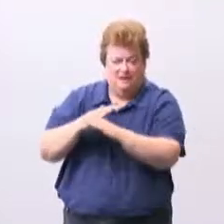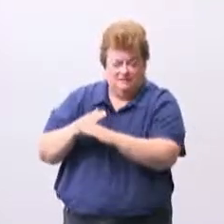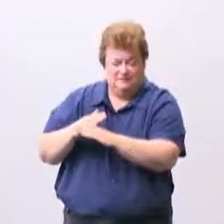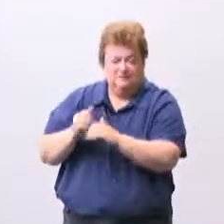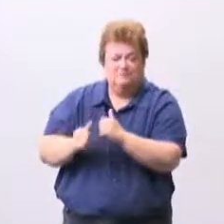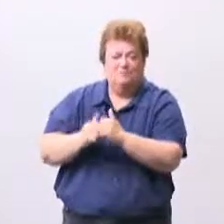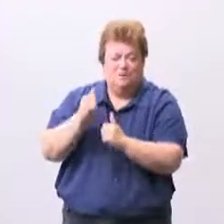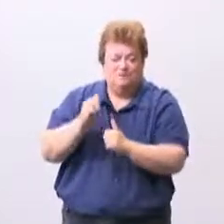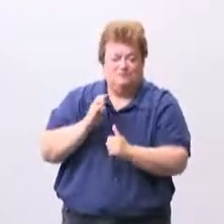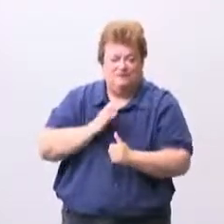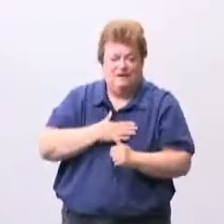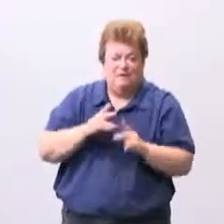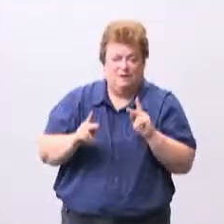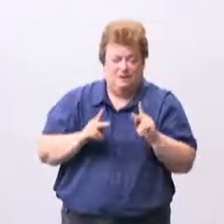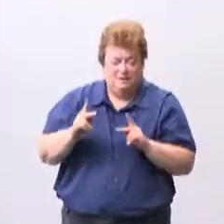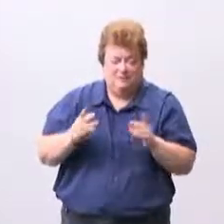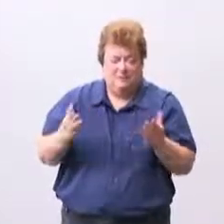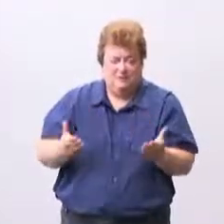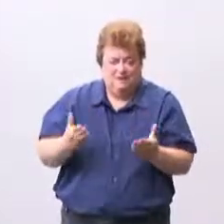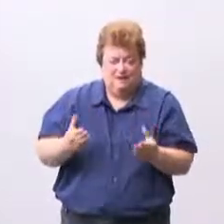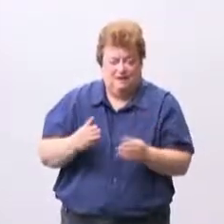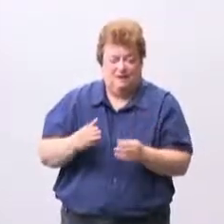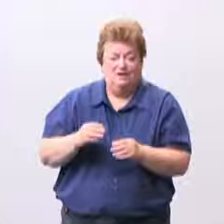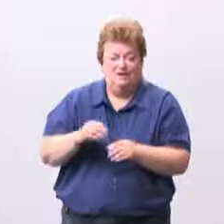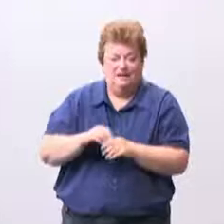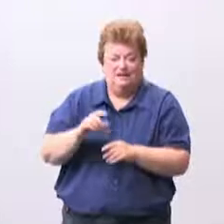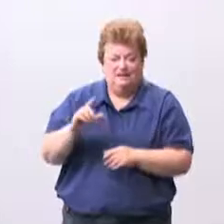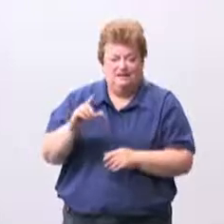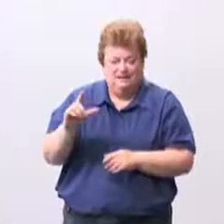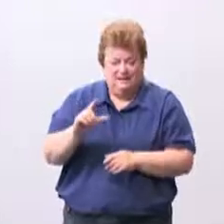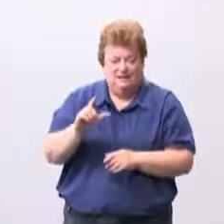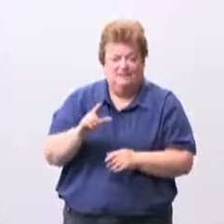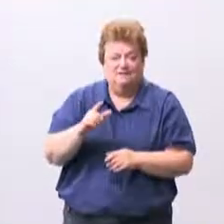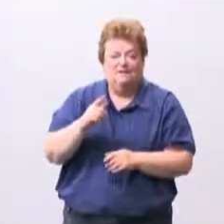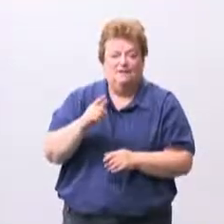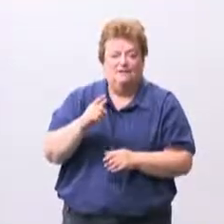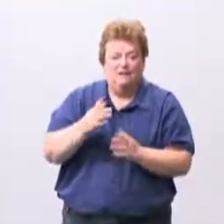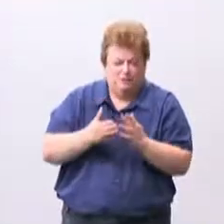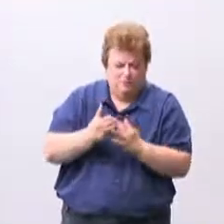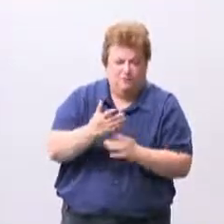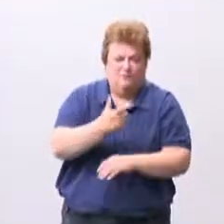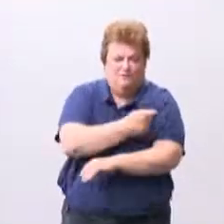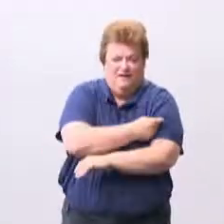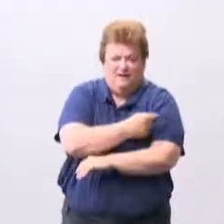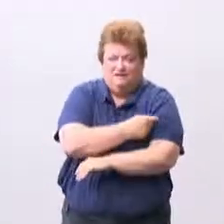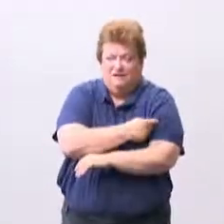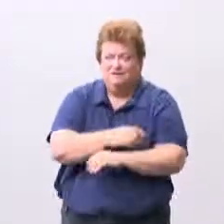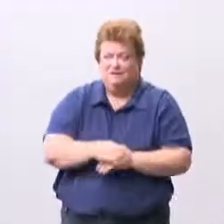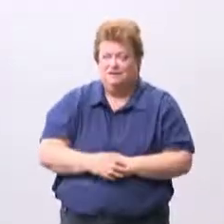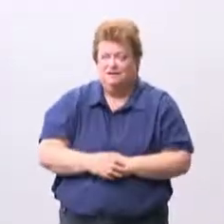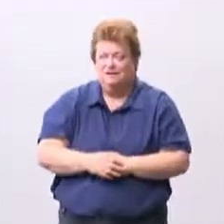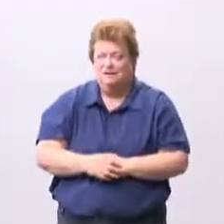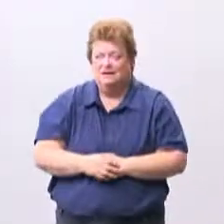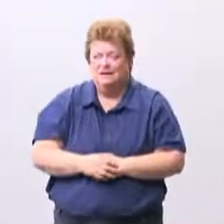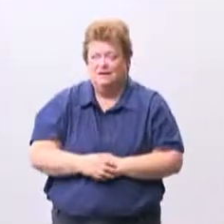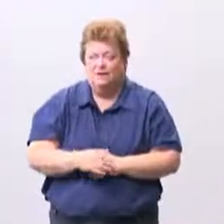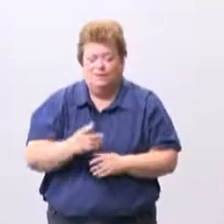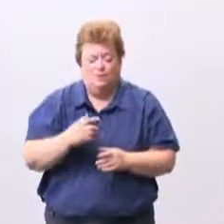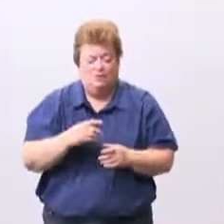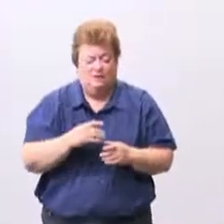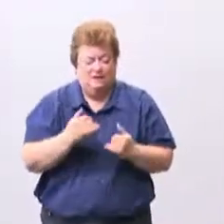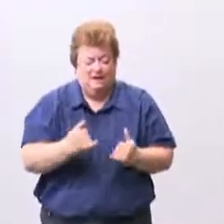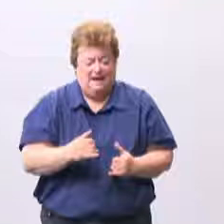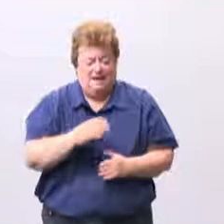proportion of our population through vaccination. After the initial rollout of vaccine,